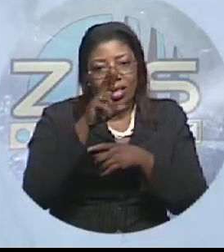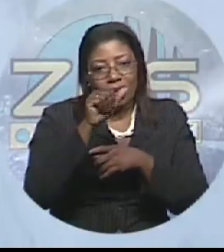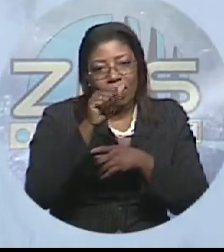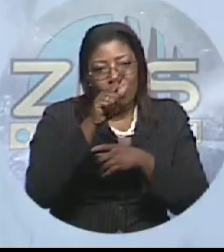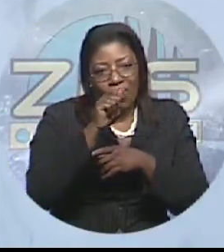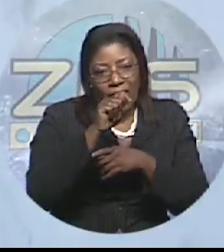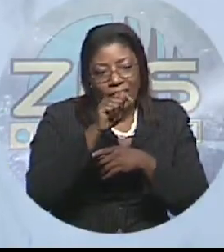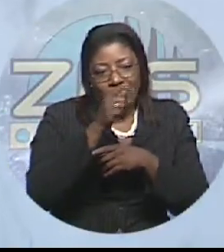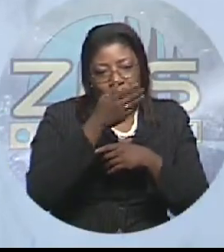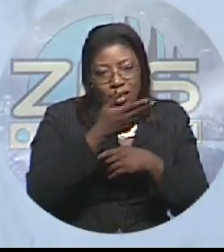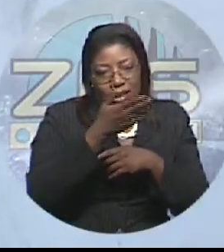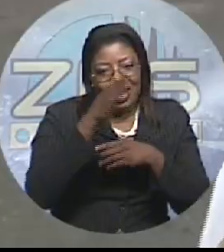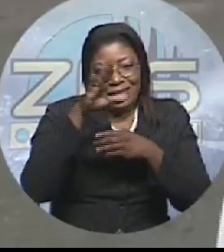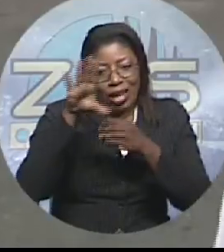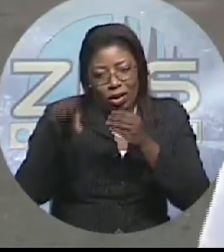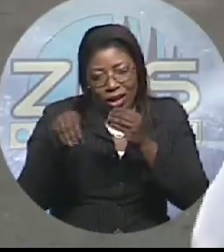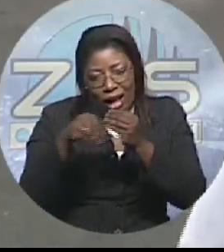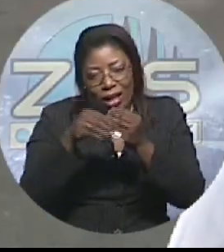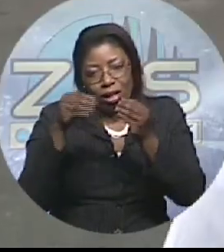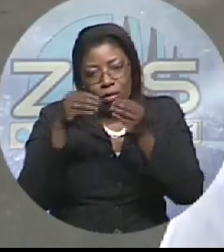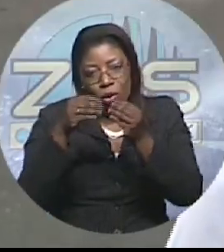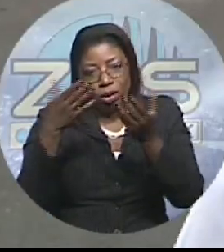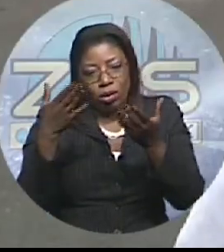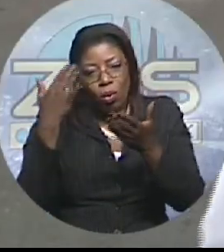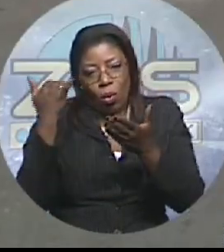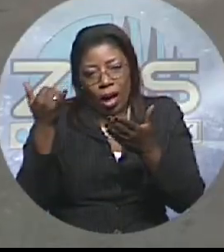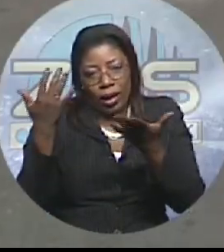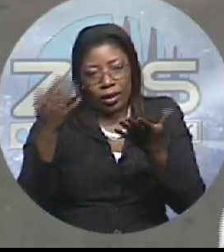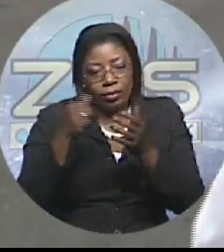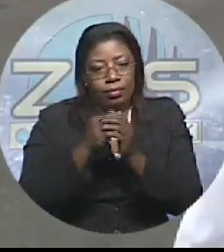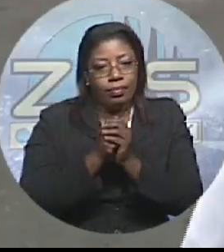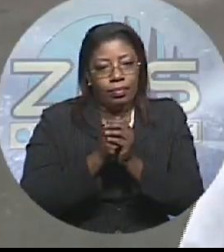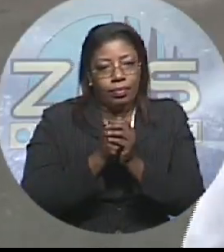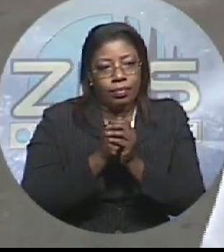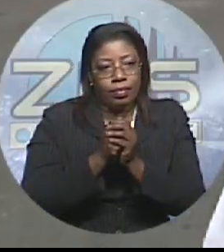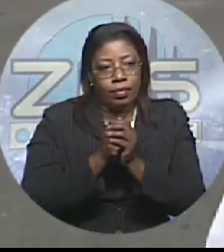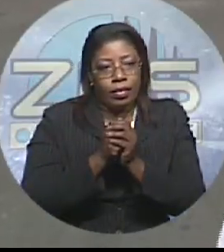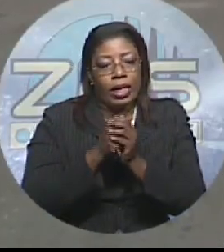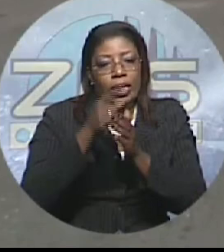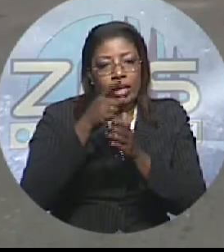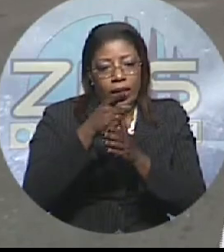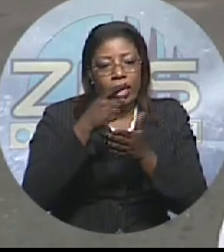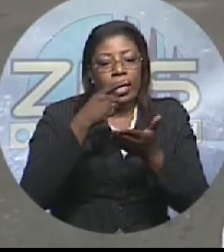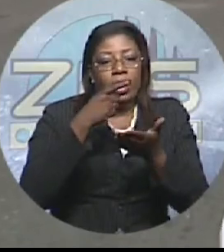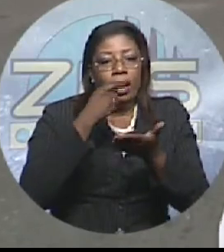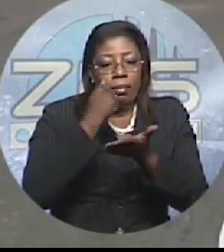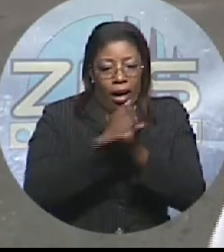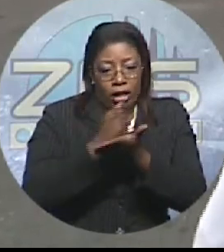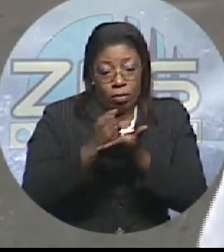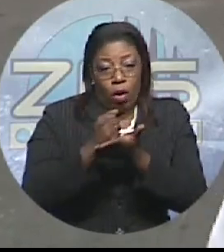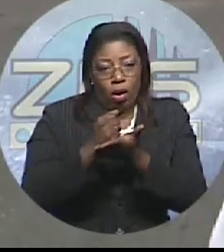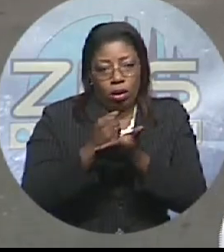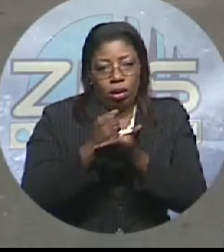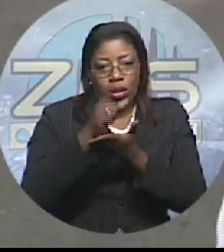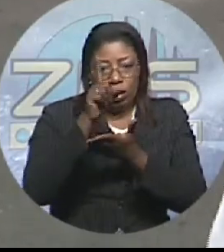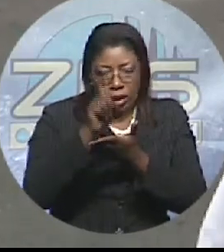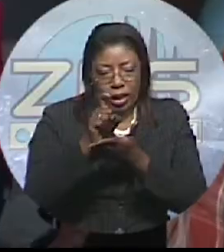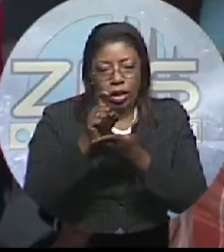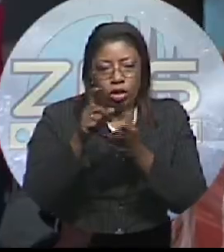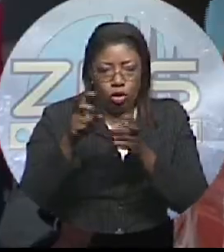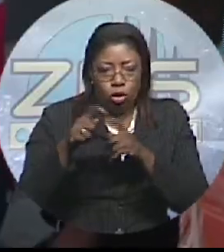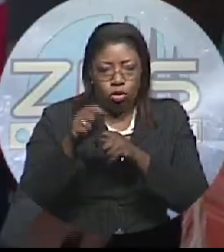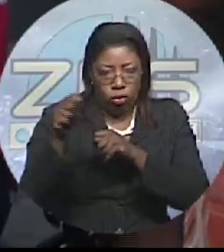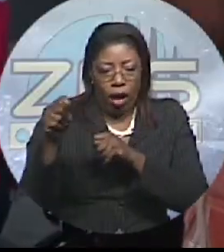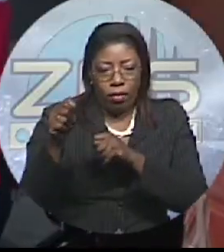then $50 plus $200? Passport is necessary to travel, and it's a government document, so whatever fee it costs, just pay it.